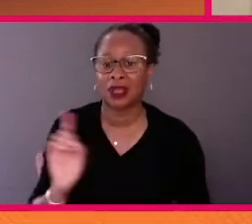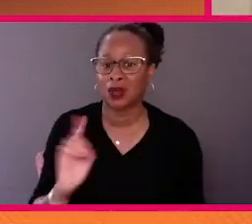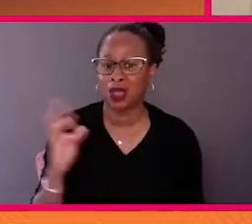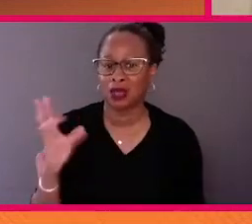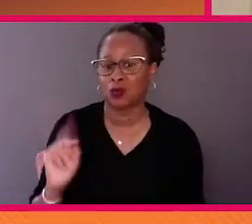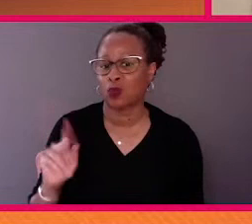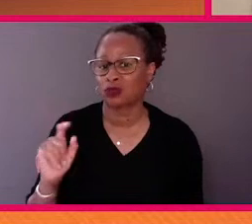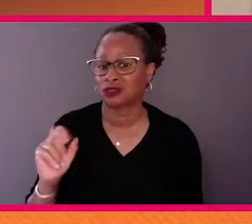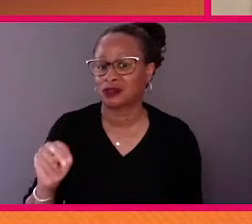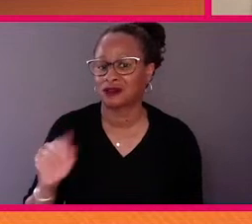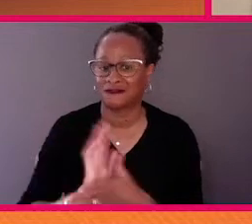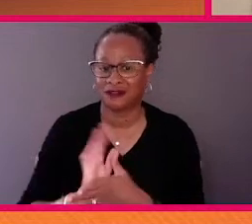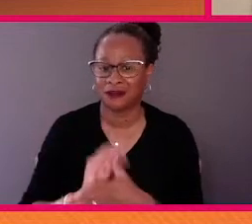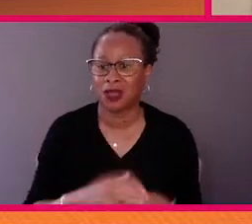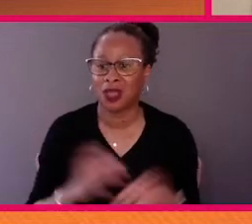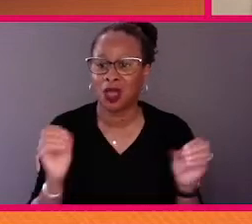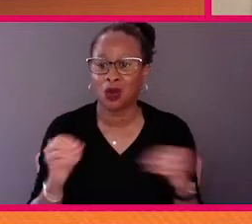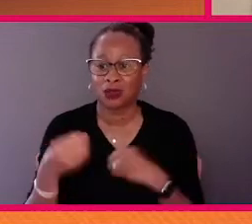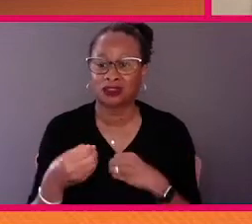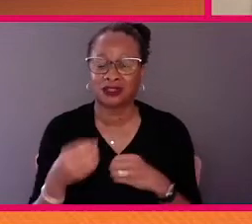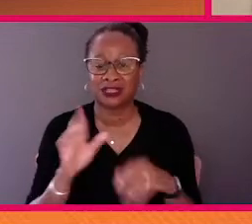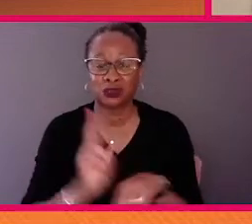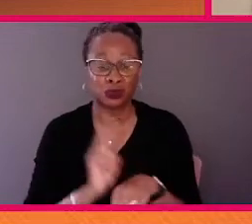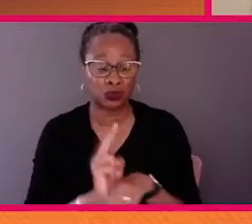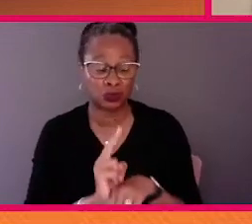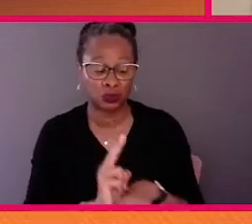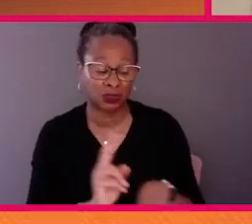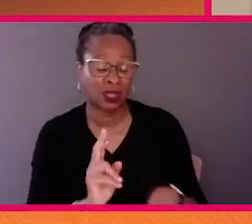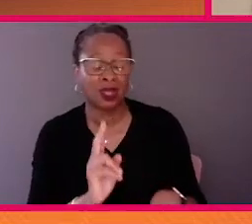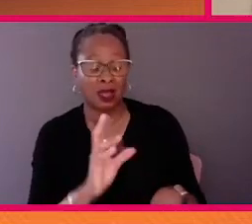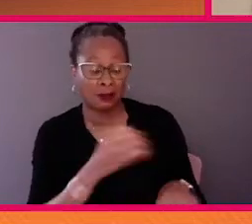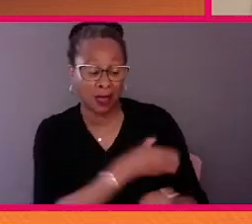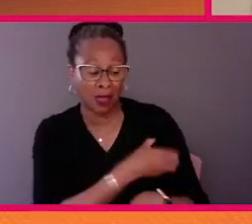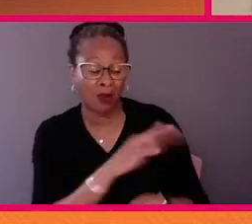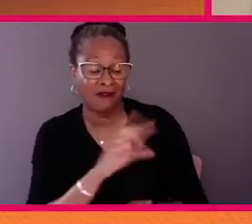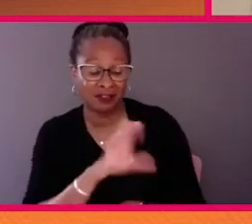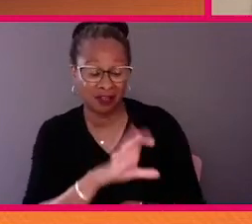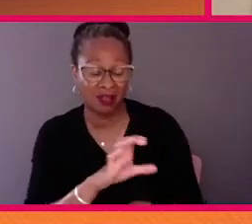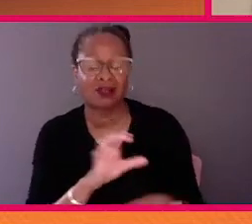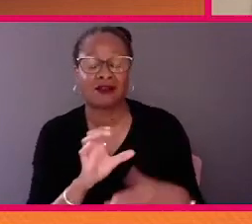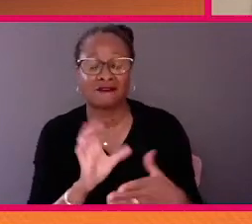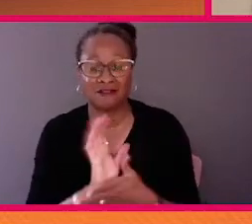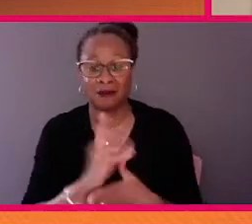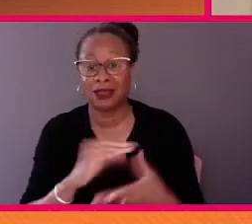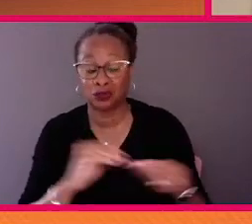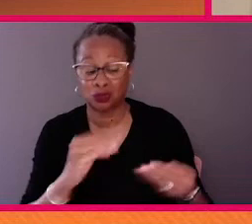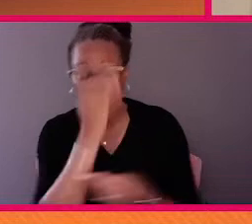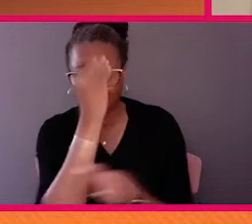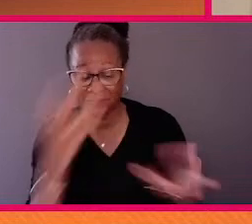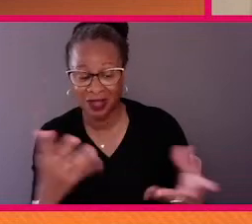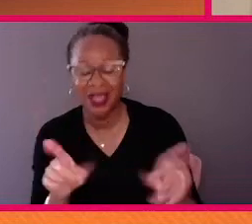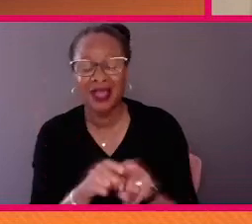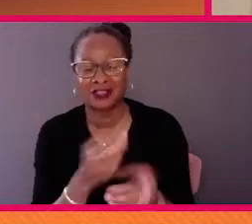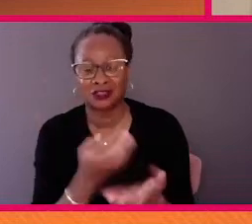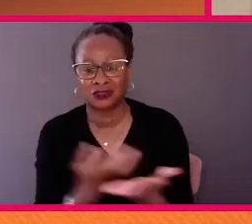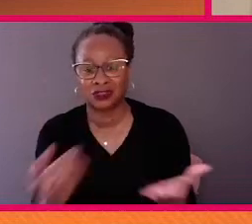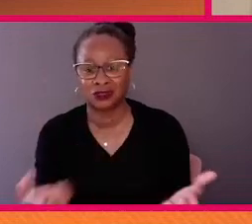that leverages the power of documentary film and storytelling as a resource for social justice